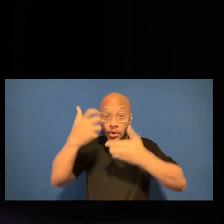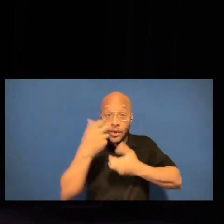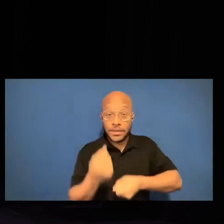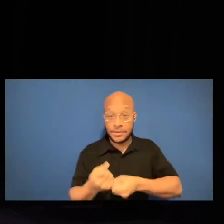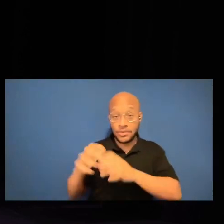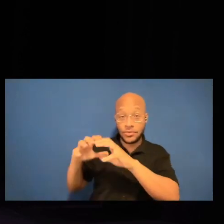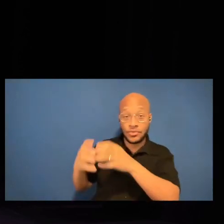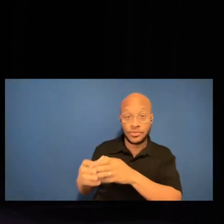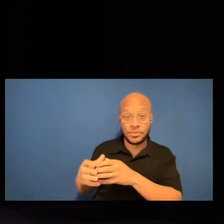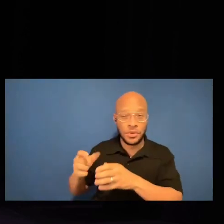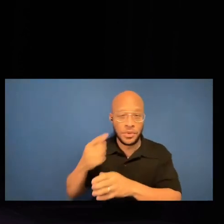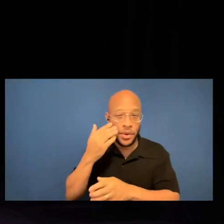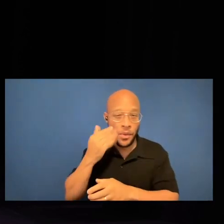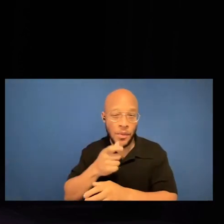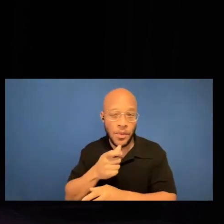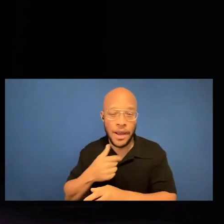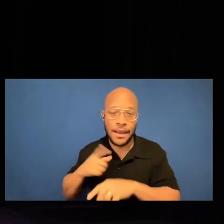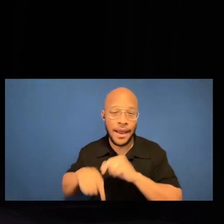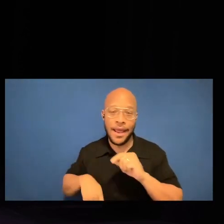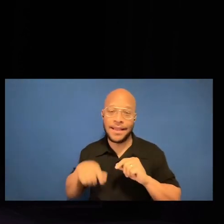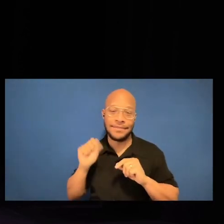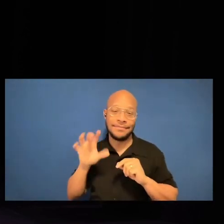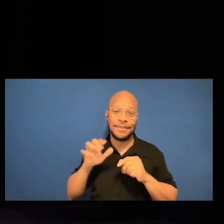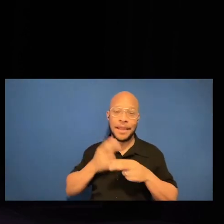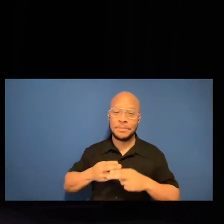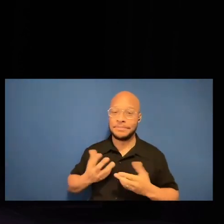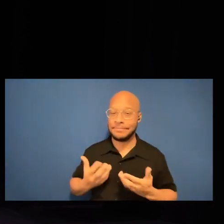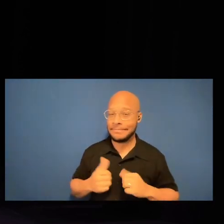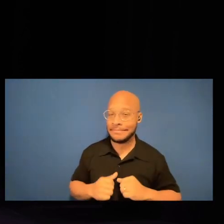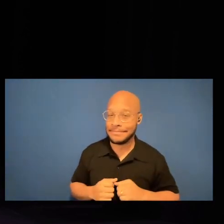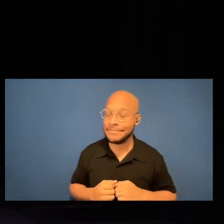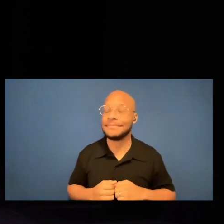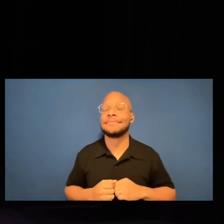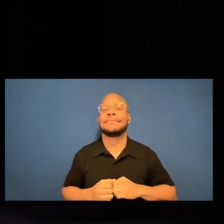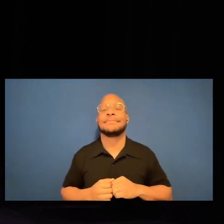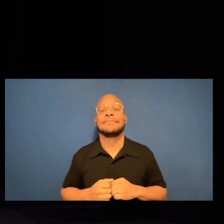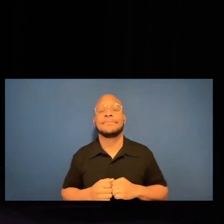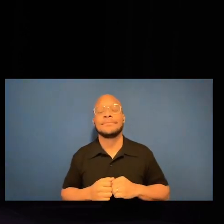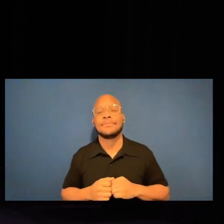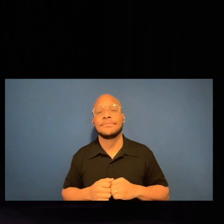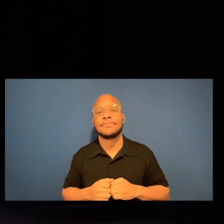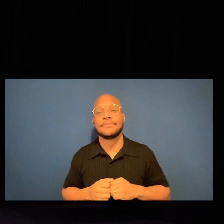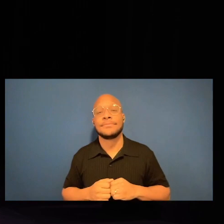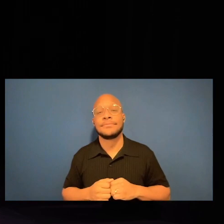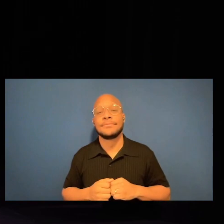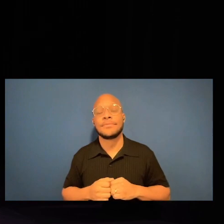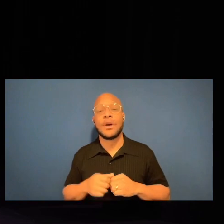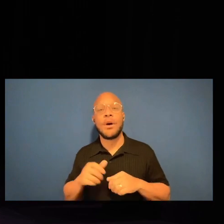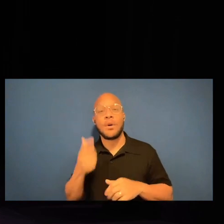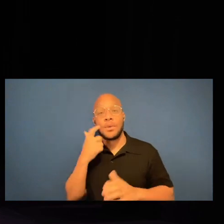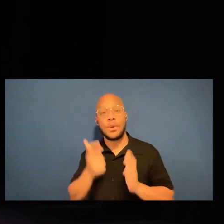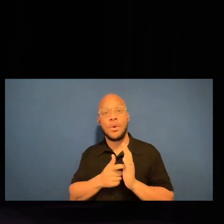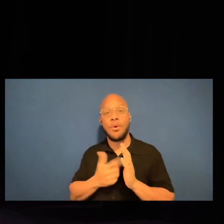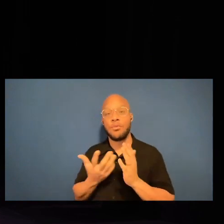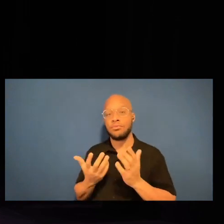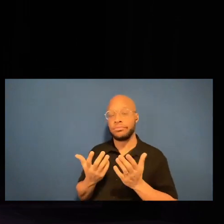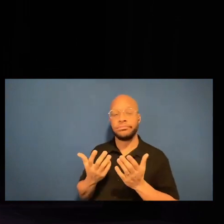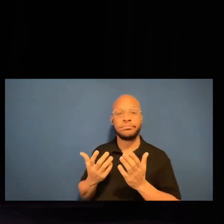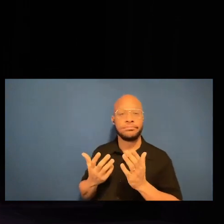you. I also want to recognize Olga Garay English.